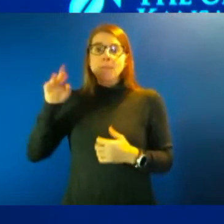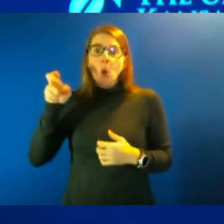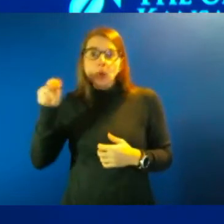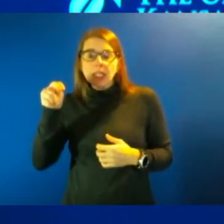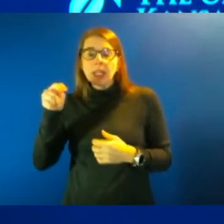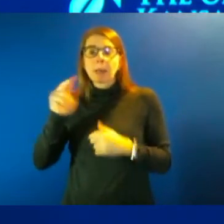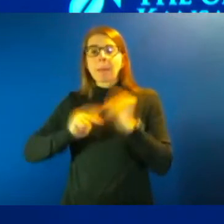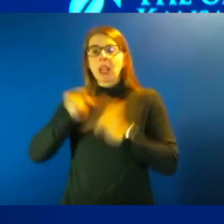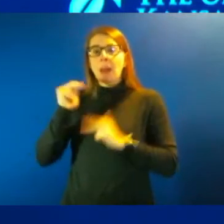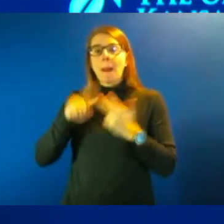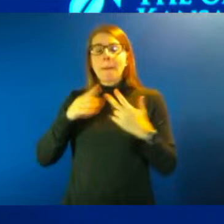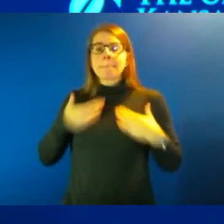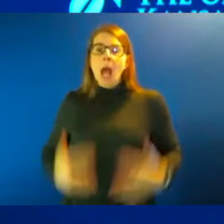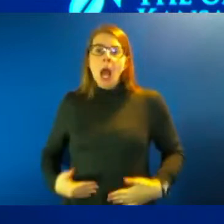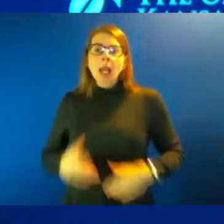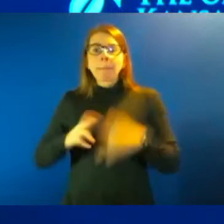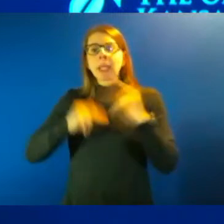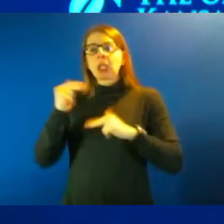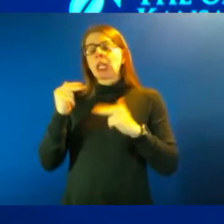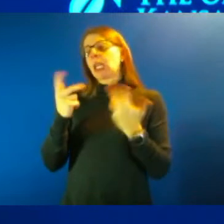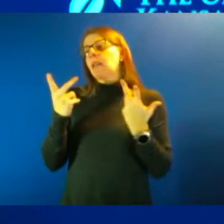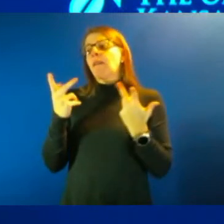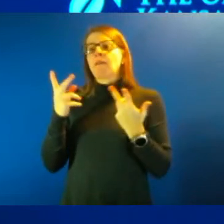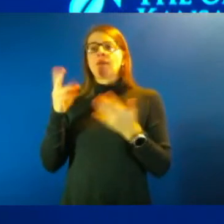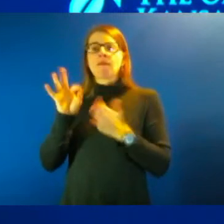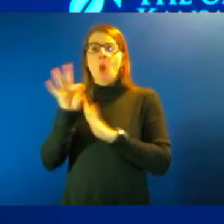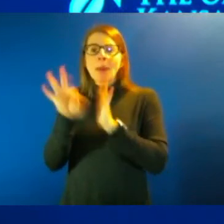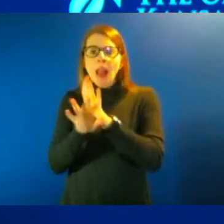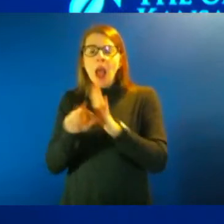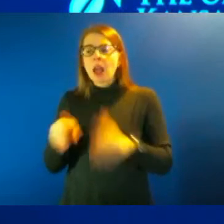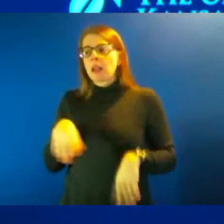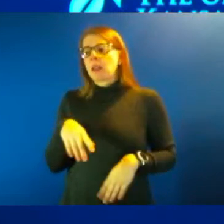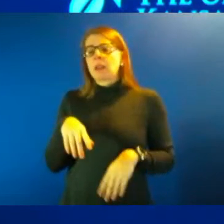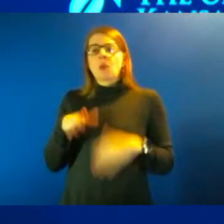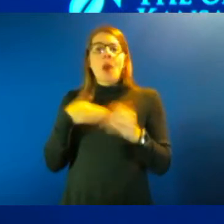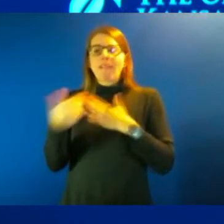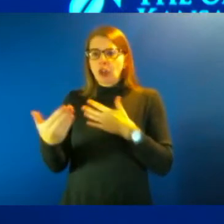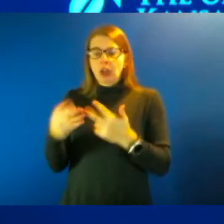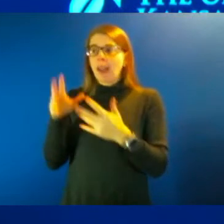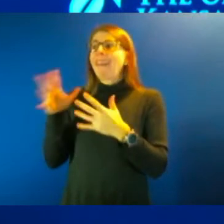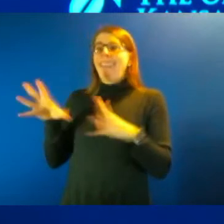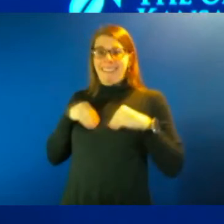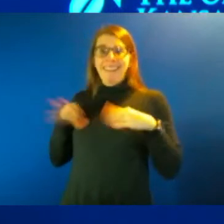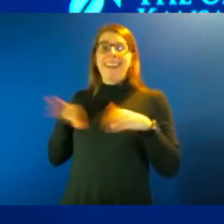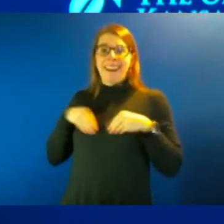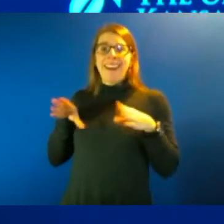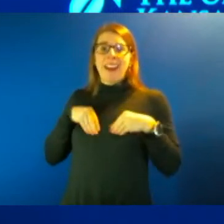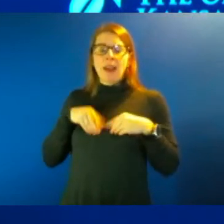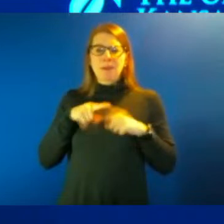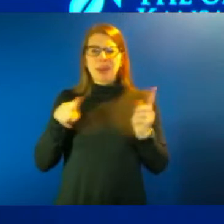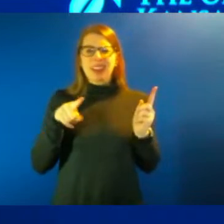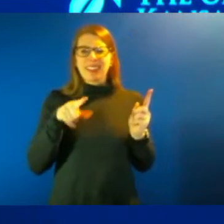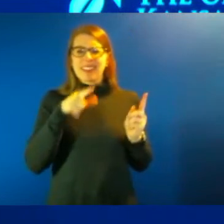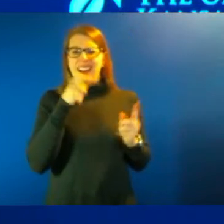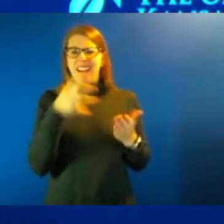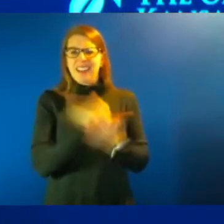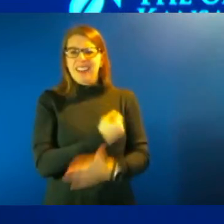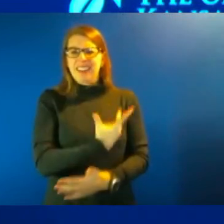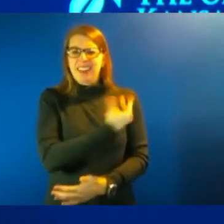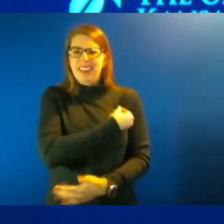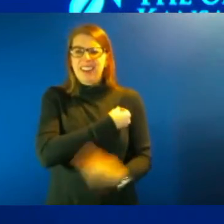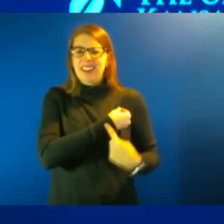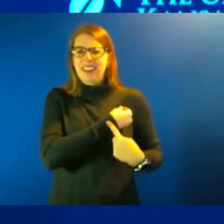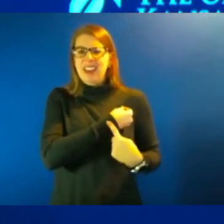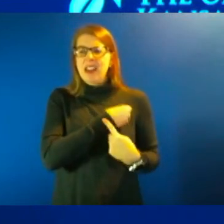building formulas, weight loss formulas, all that stuff. You're going to take it. But you're not going to take a vaccine that's been given billions of